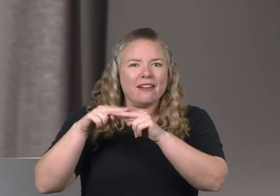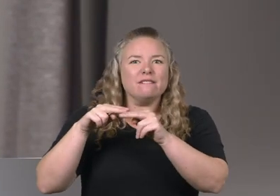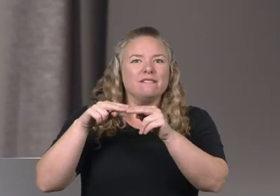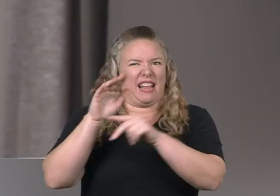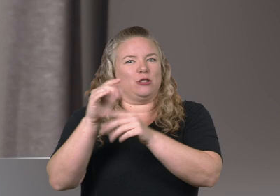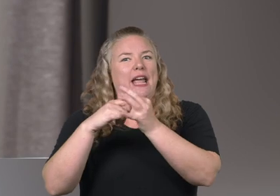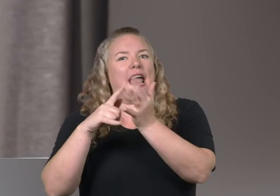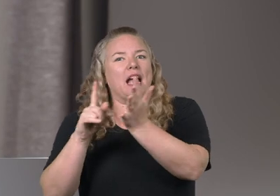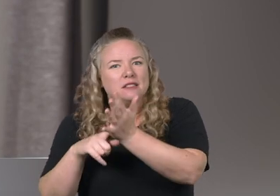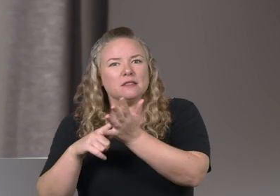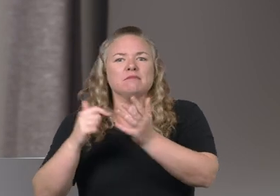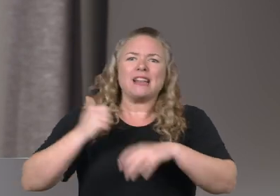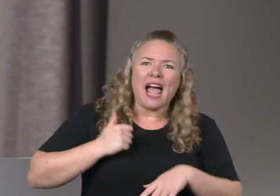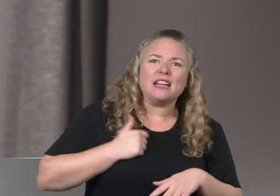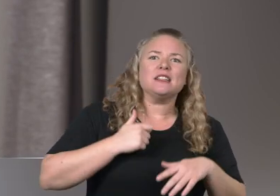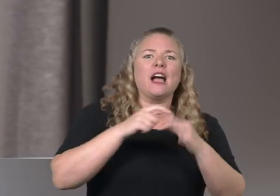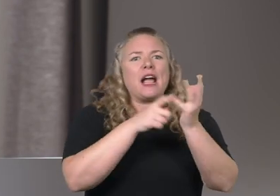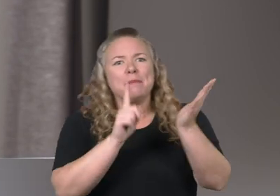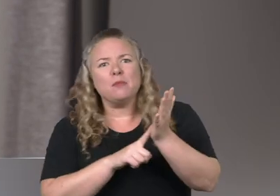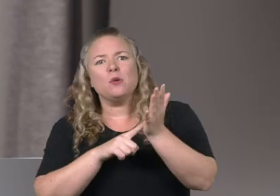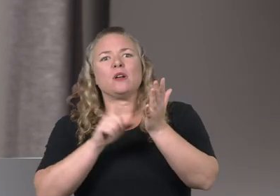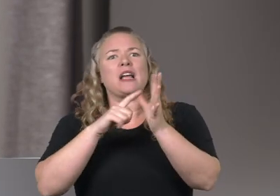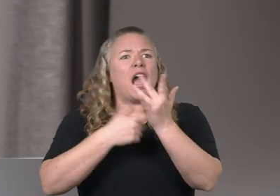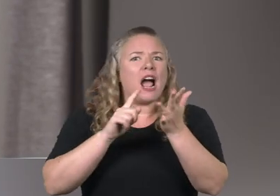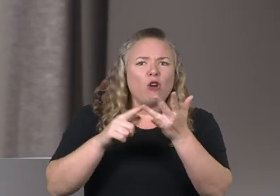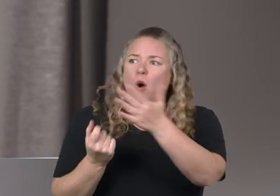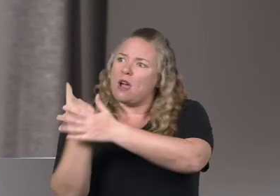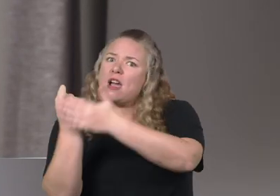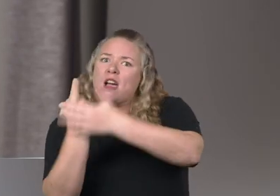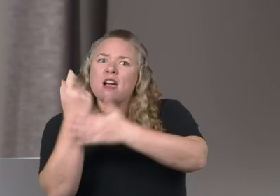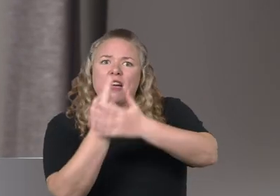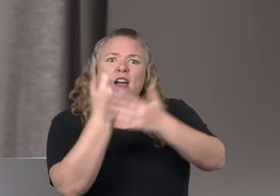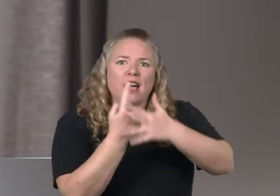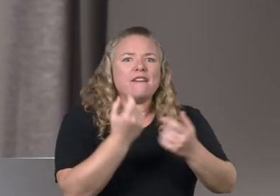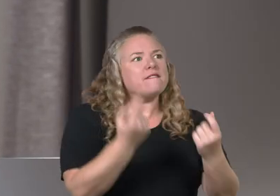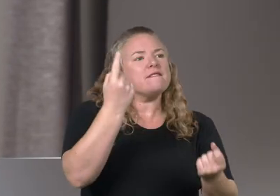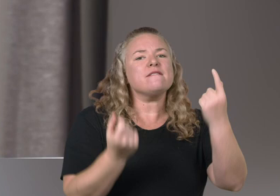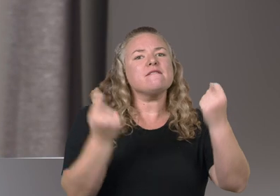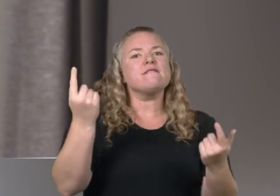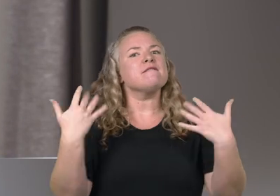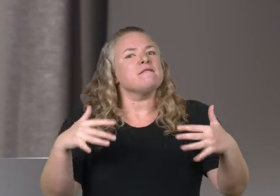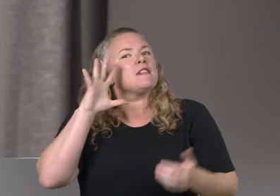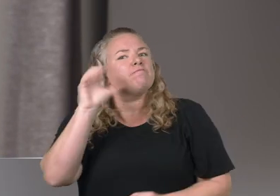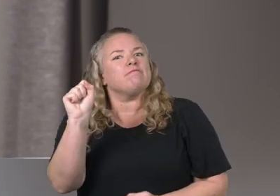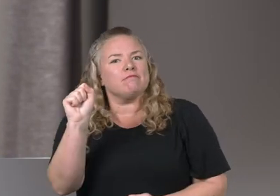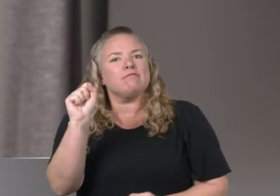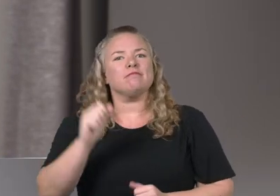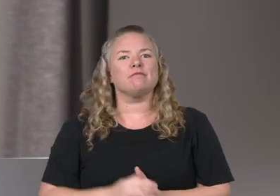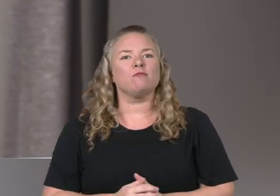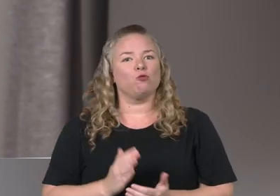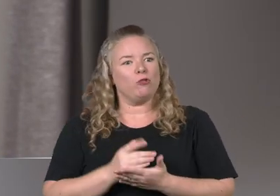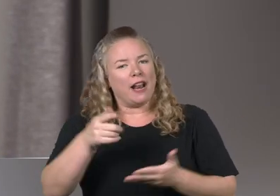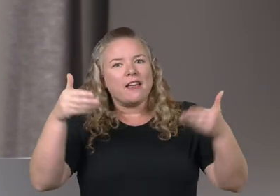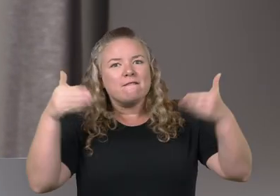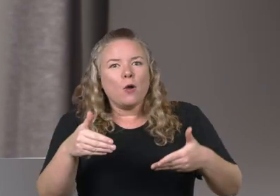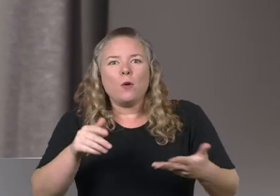outside of Kassel in the Banff and in Canada and in Kabul and